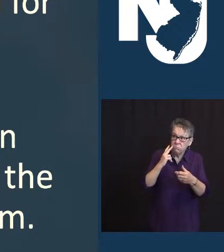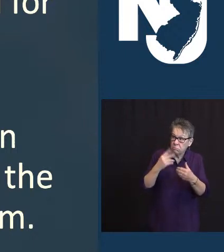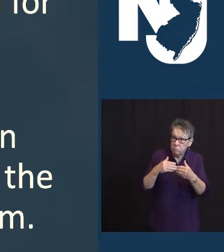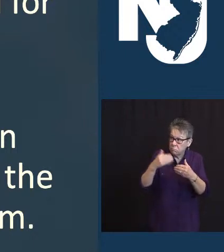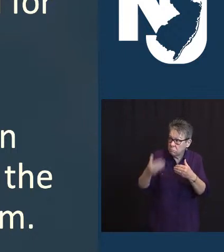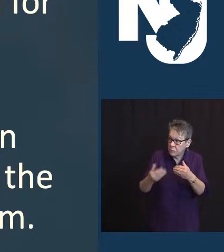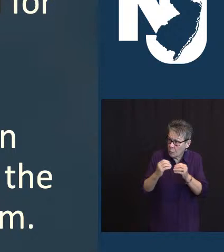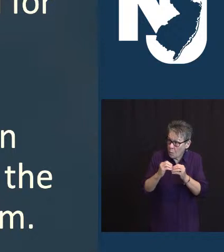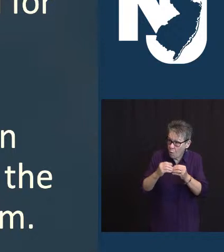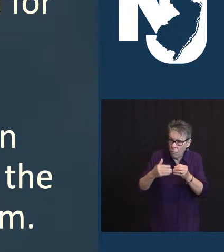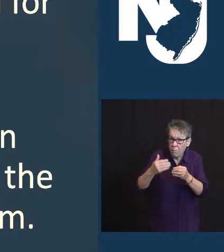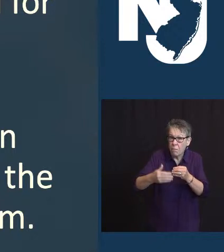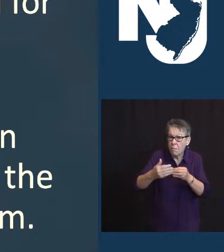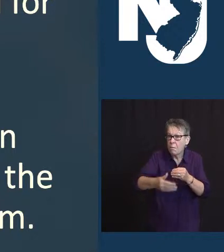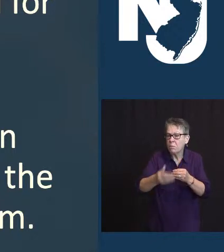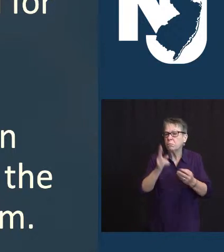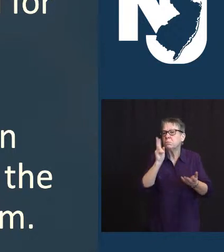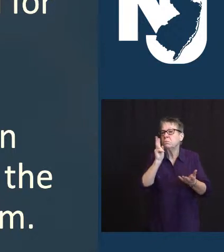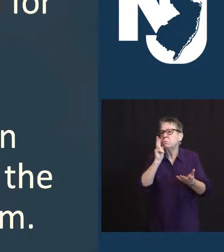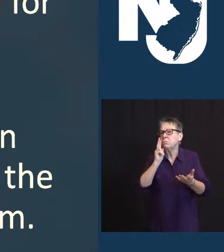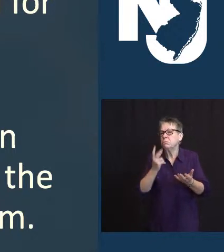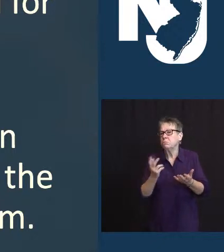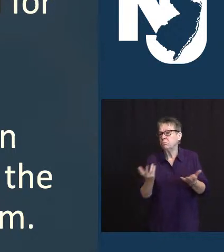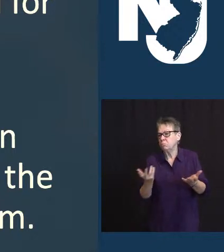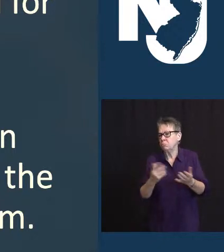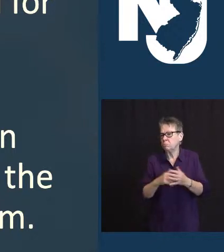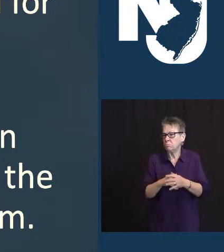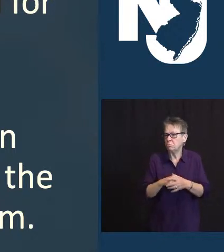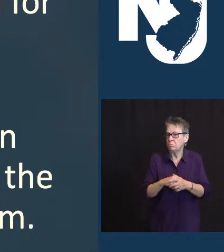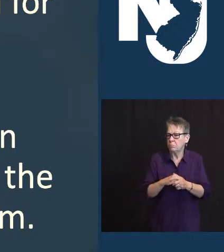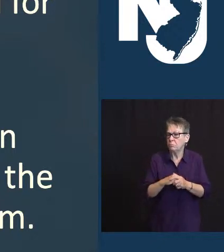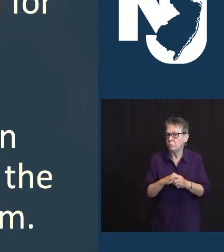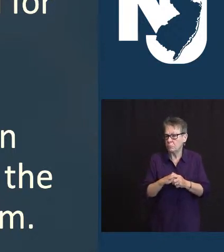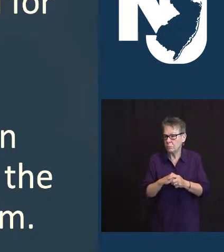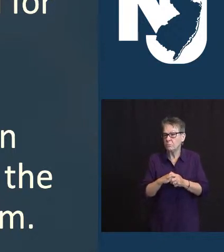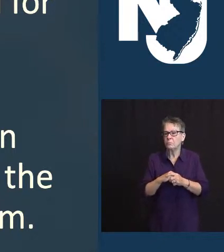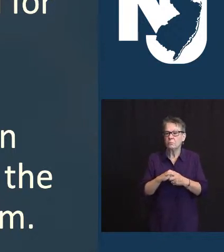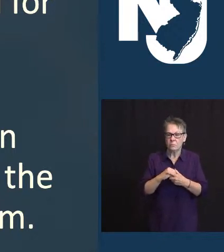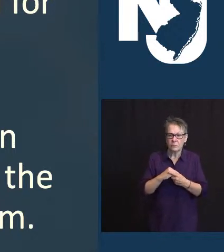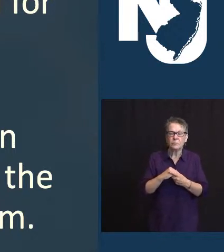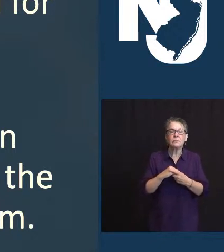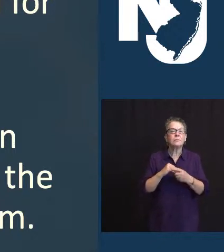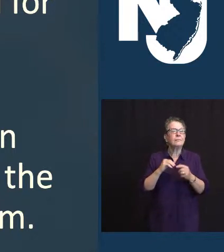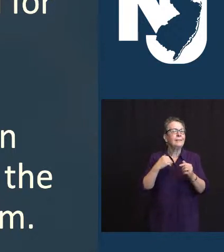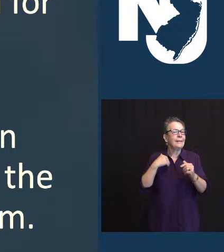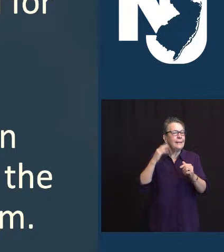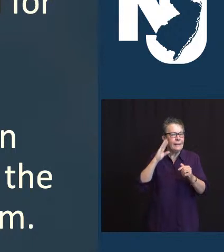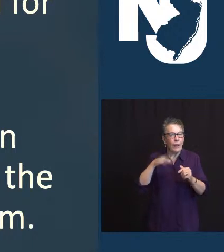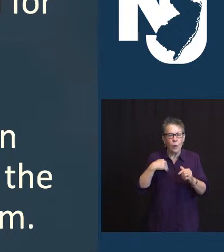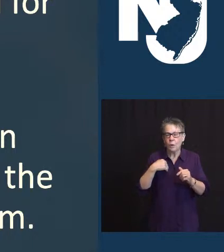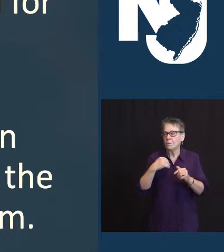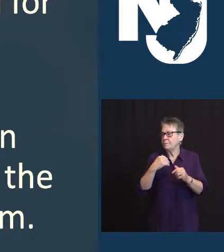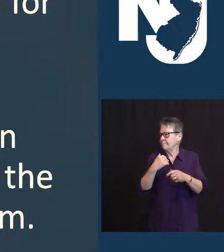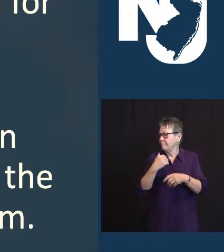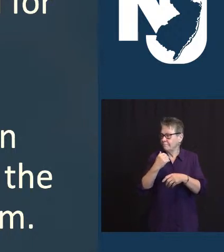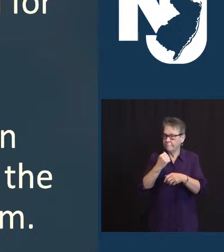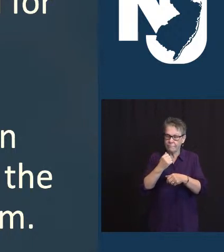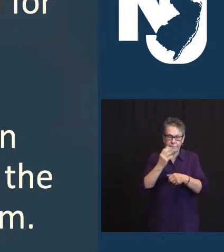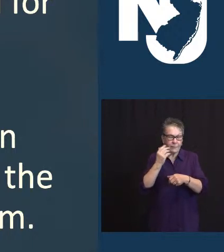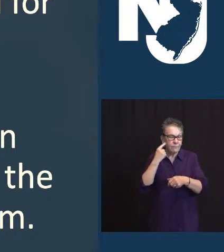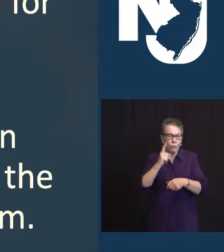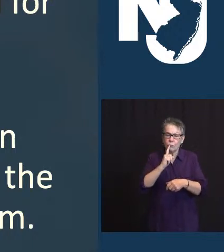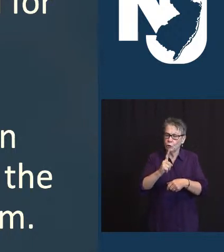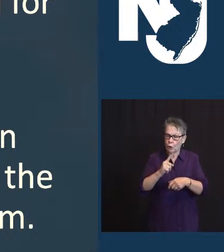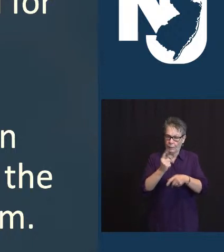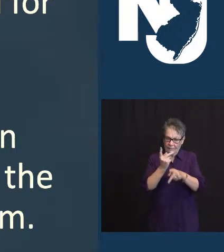our distribution and administration of these doses is strategic and well planned. And that's something that Judy and her